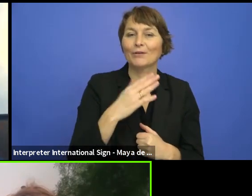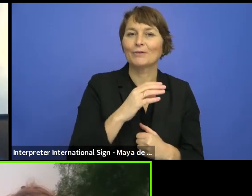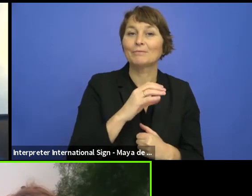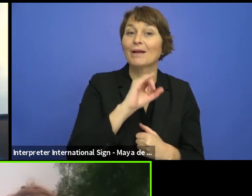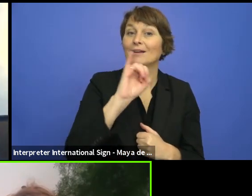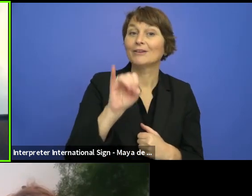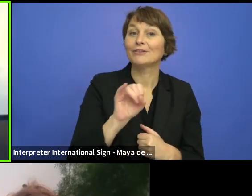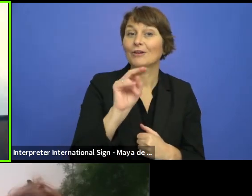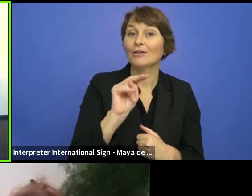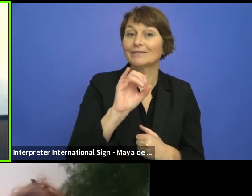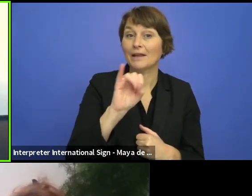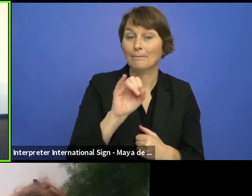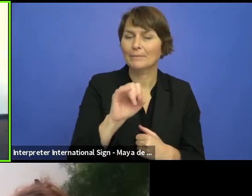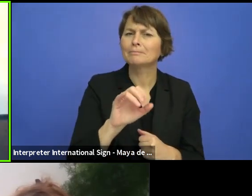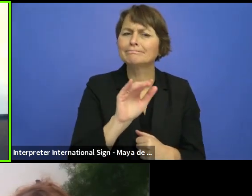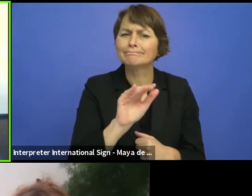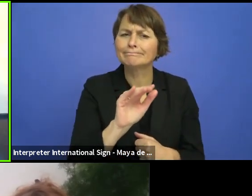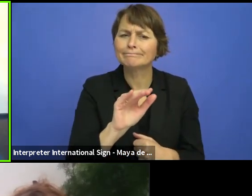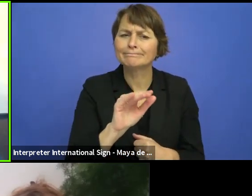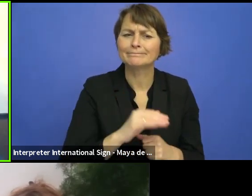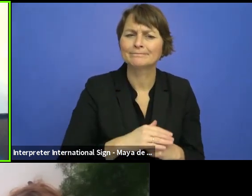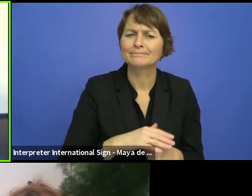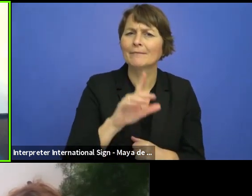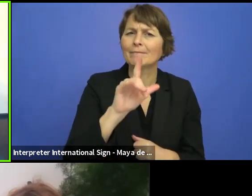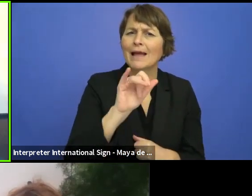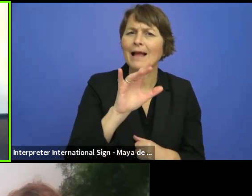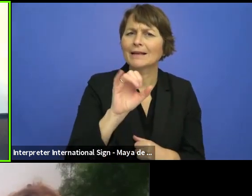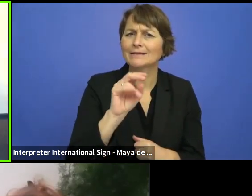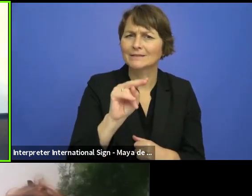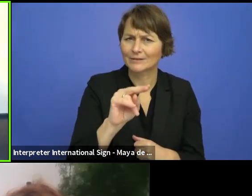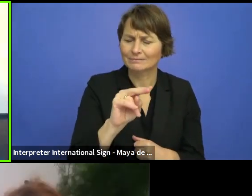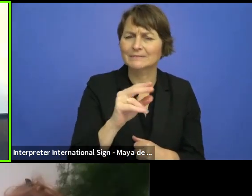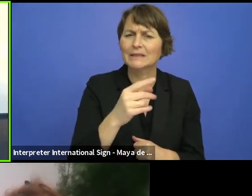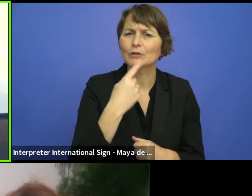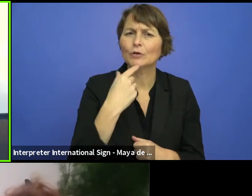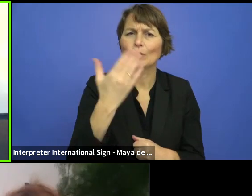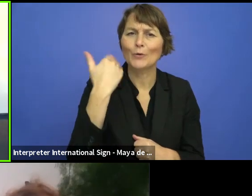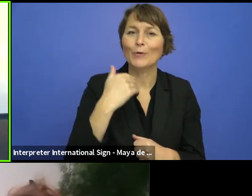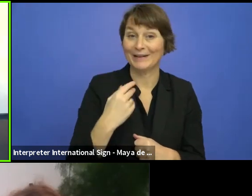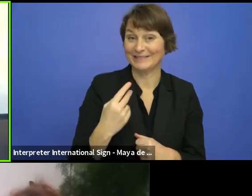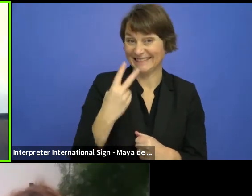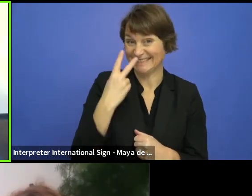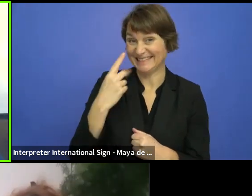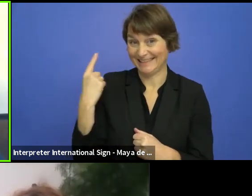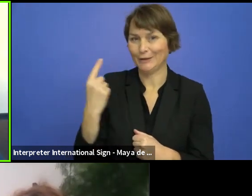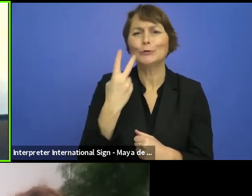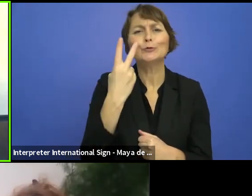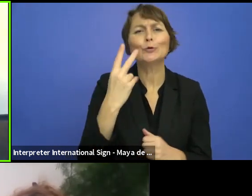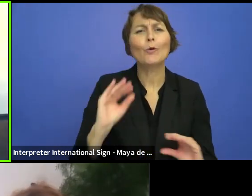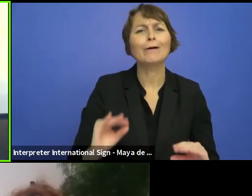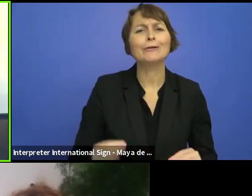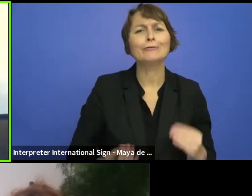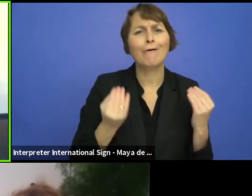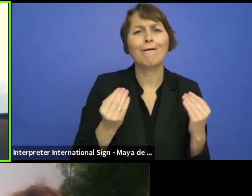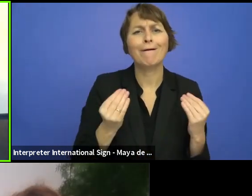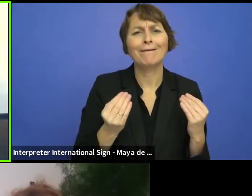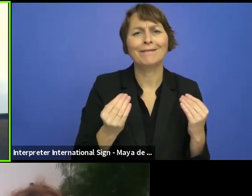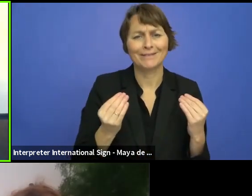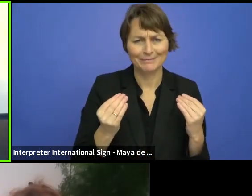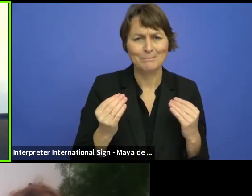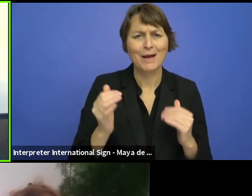Alison, you've also listened to the young ones, the two actors from Germany.